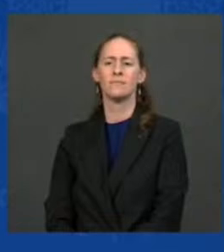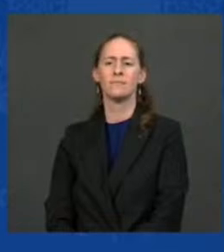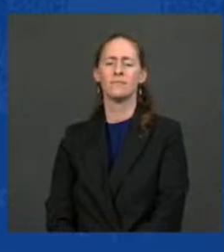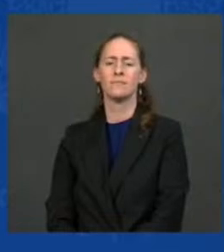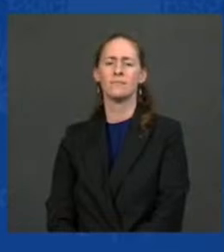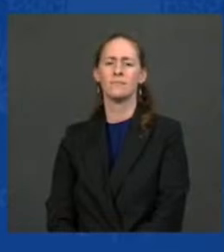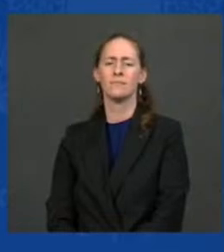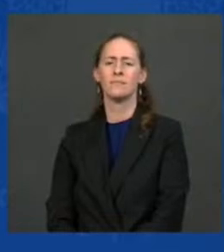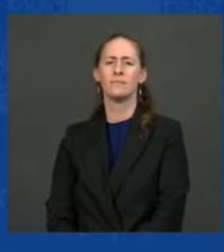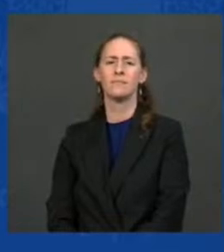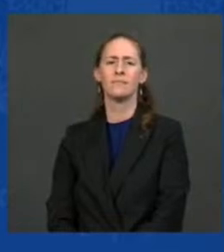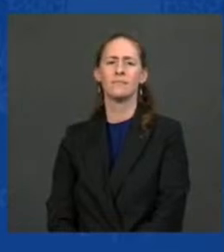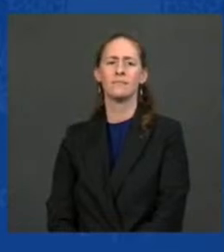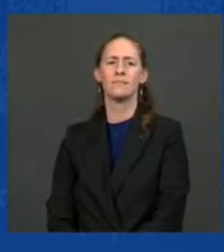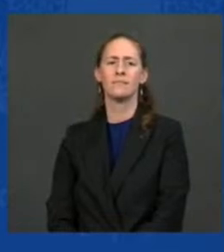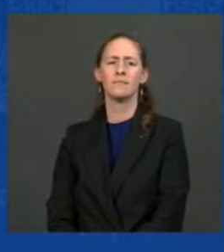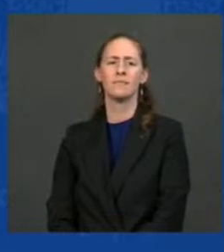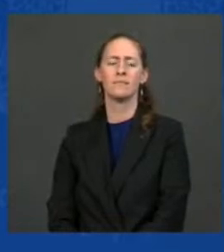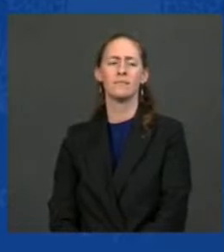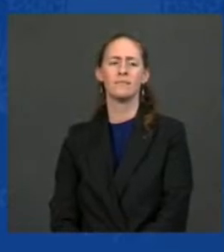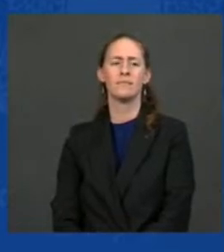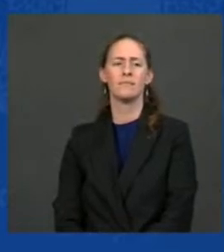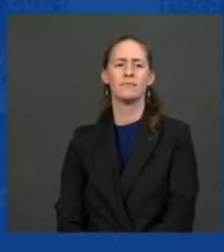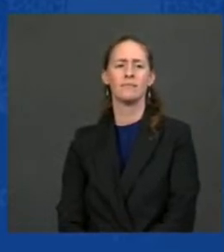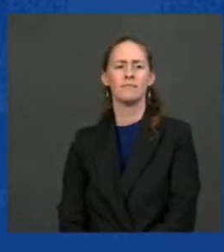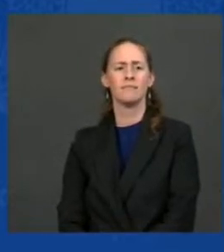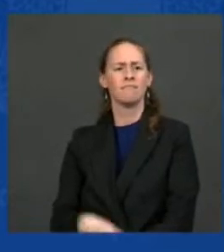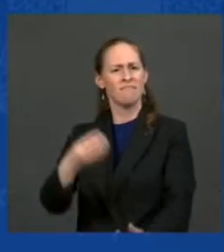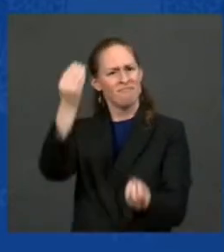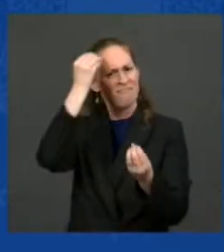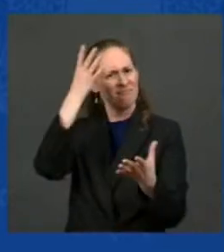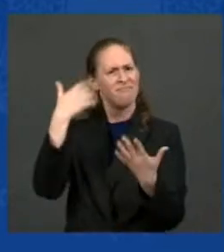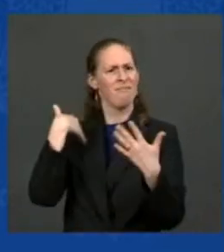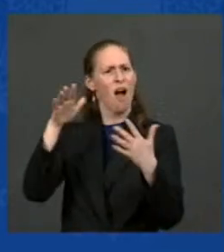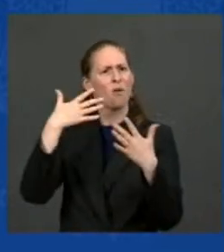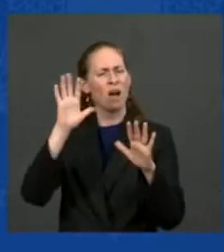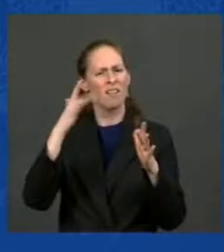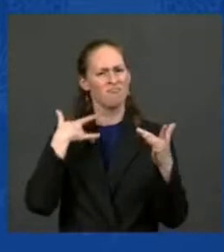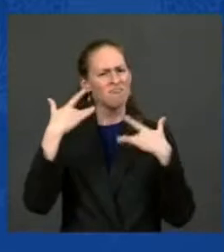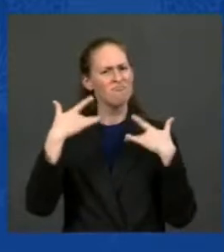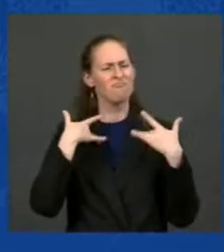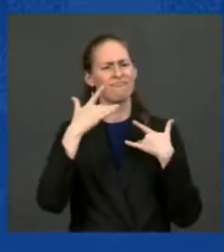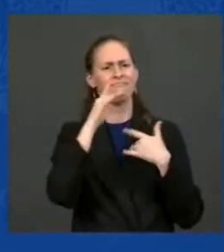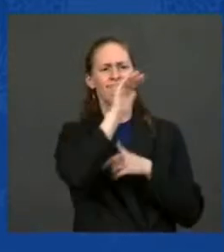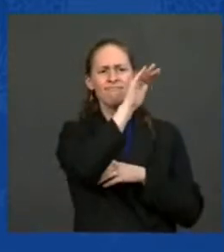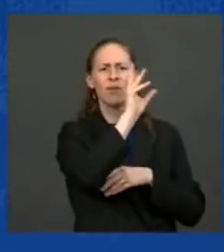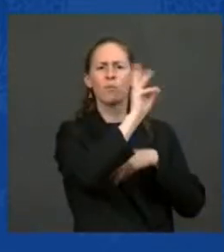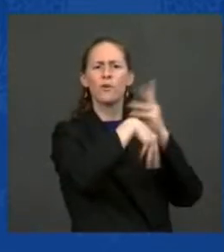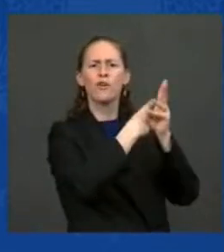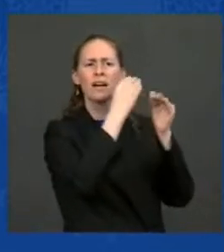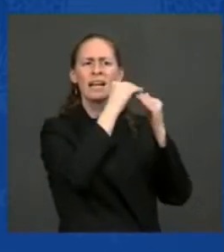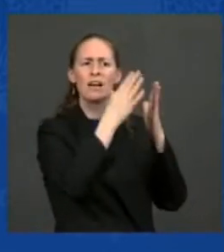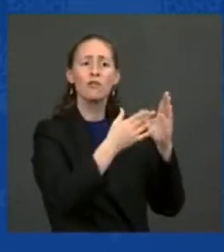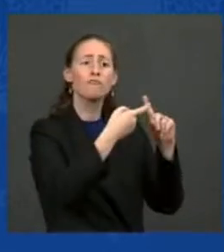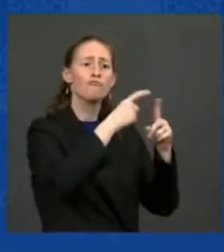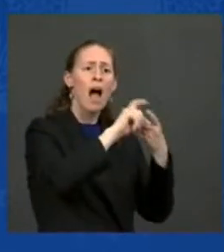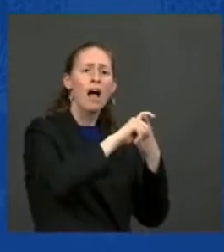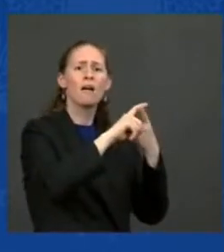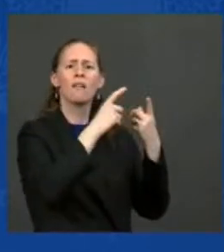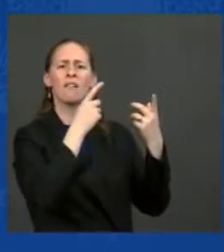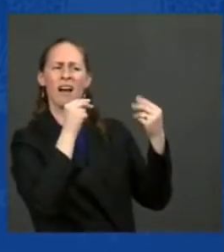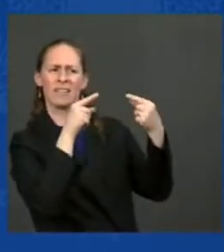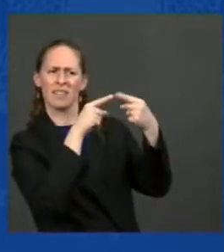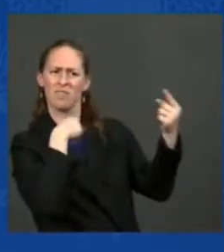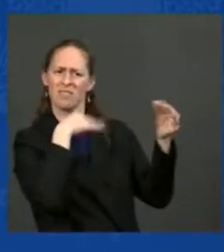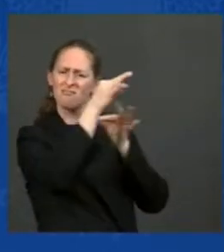I've raised these issues personally with leaders around the world, our friends and adversaries alike, and I made it clear